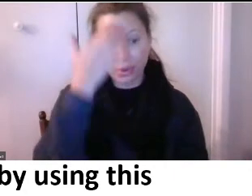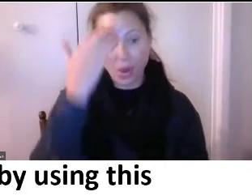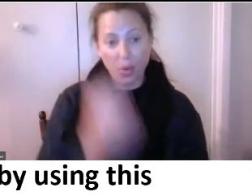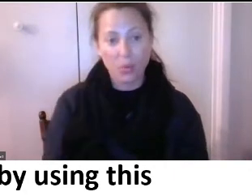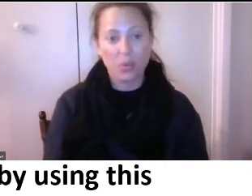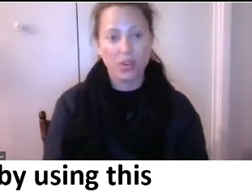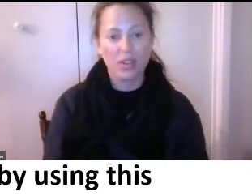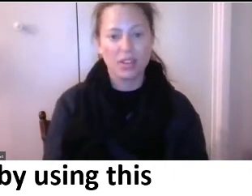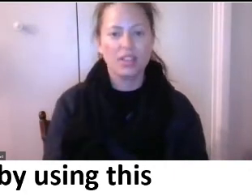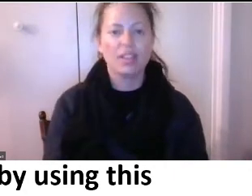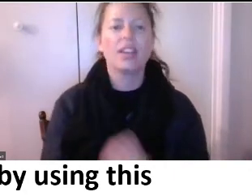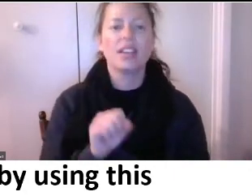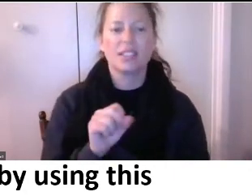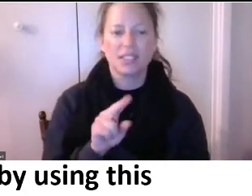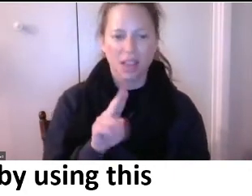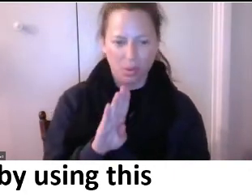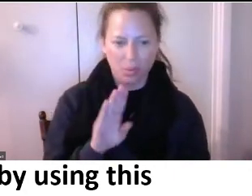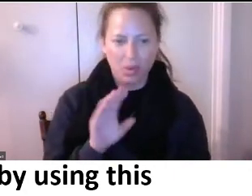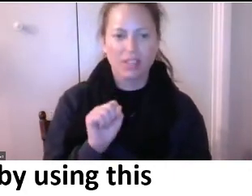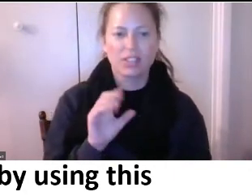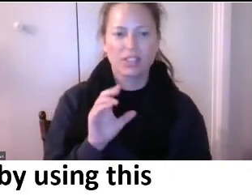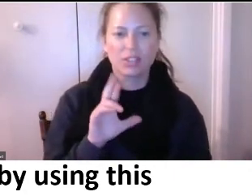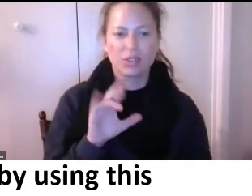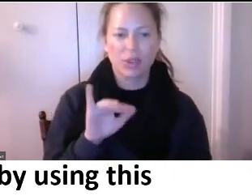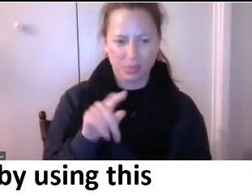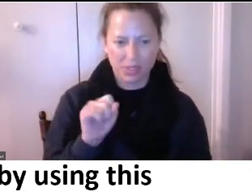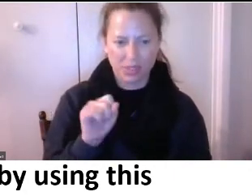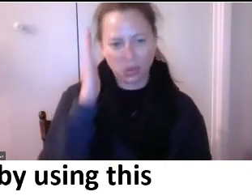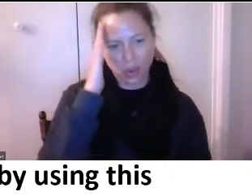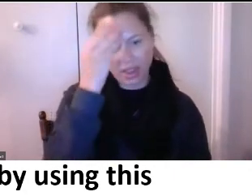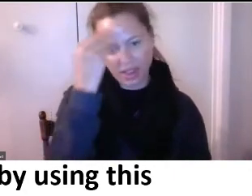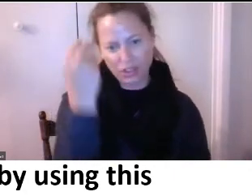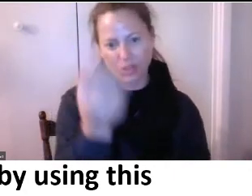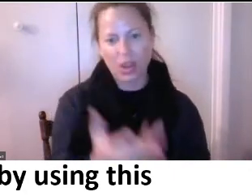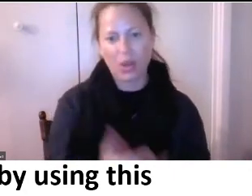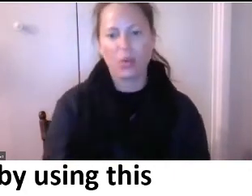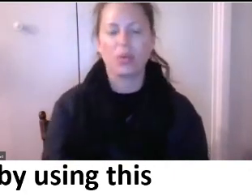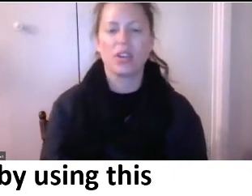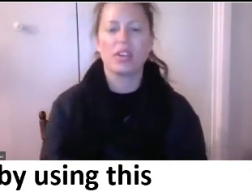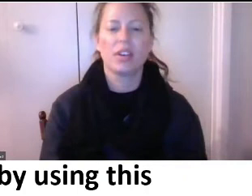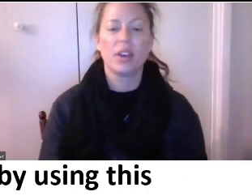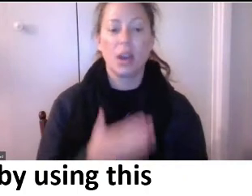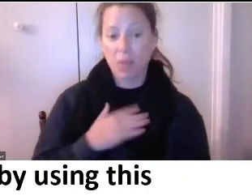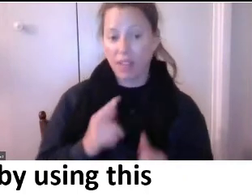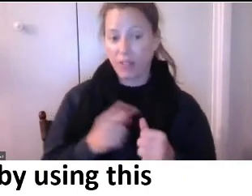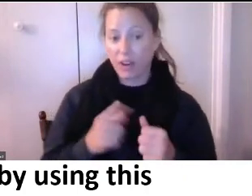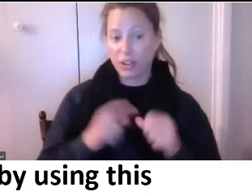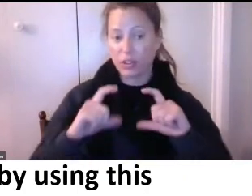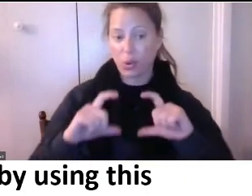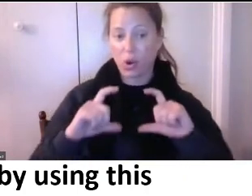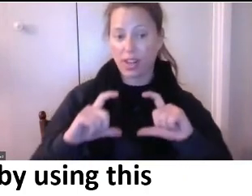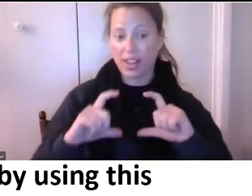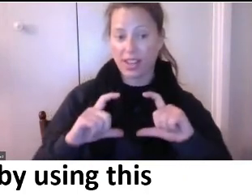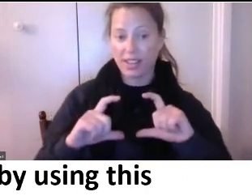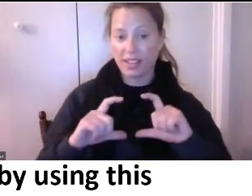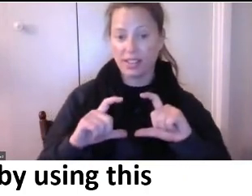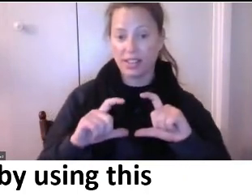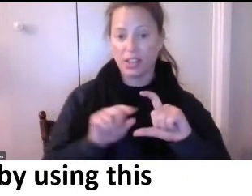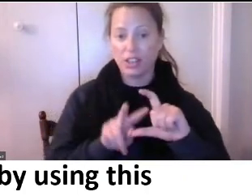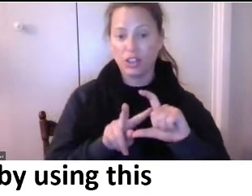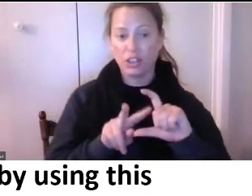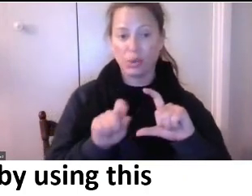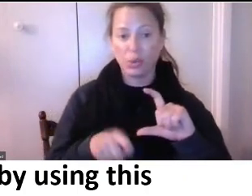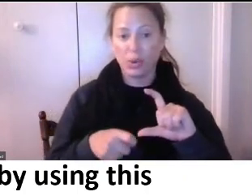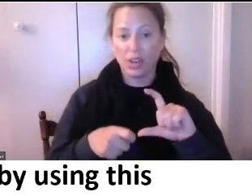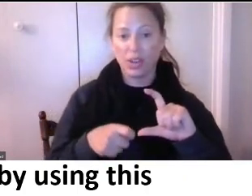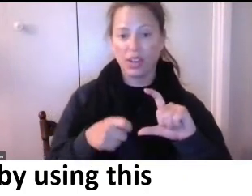because of these subscripts. Okay, so think of this. This is my first coordinate. So I'm going to say this is x1